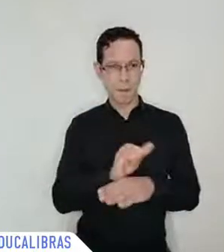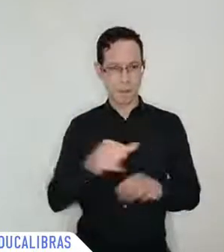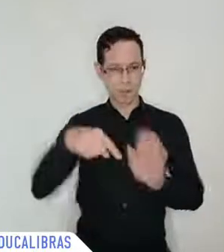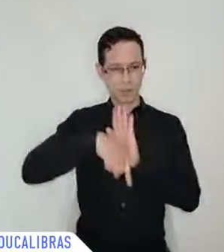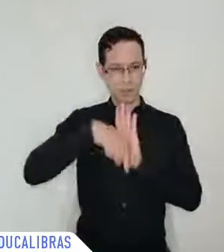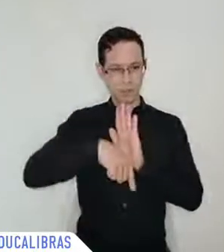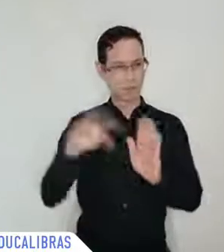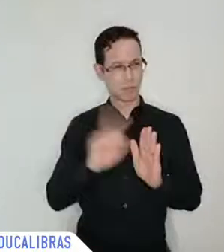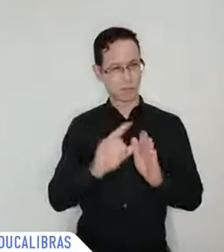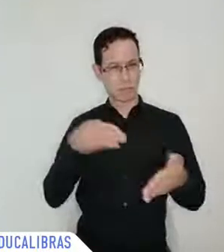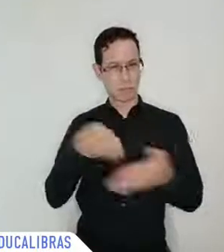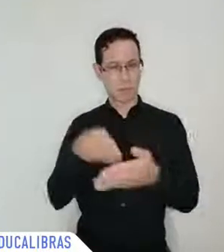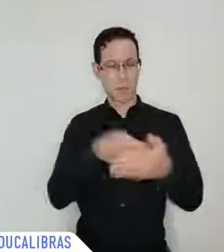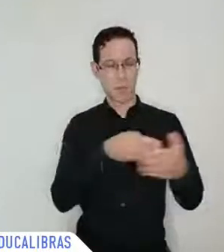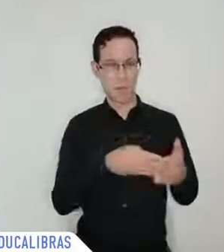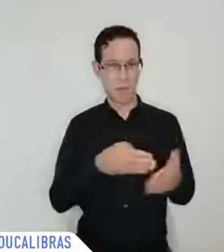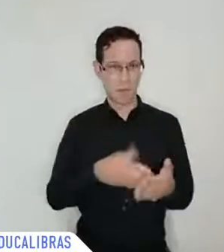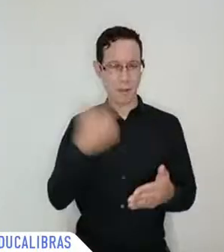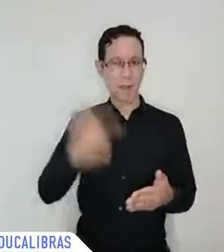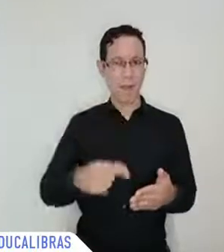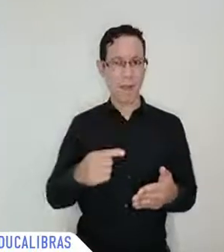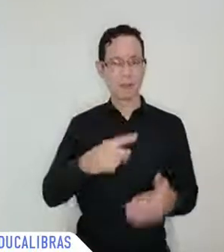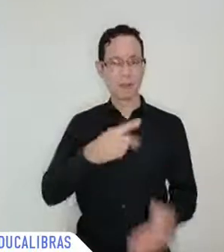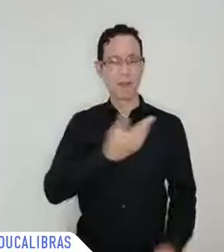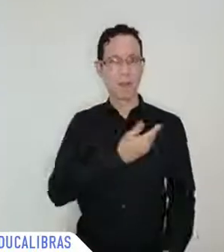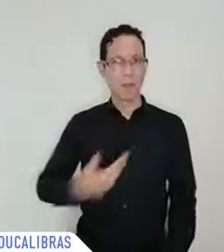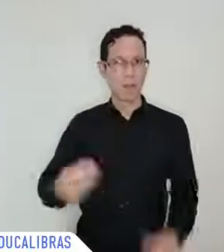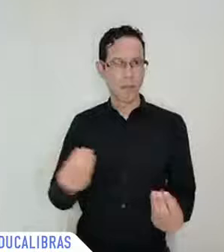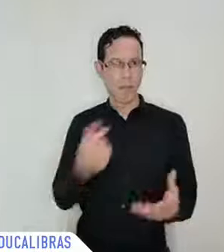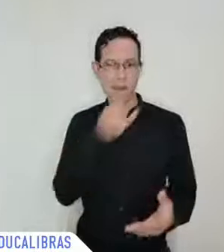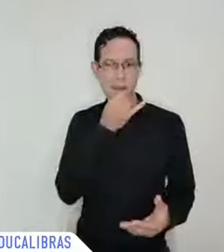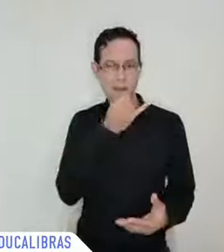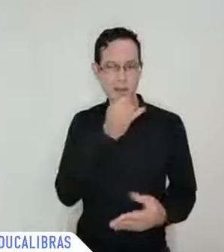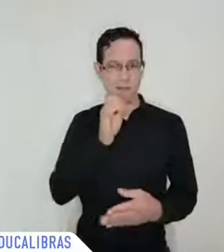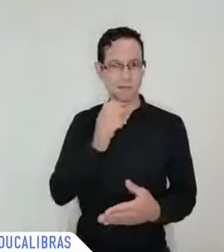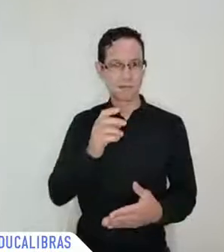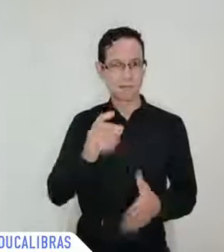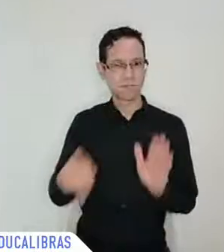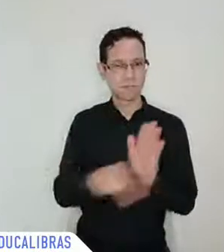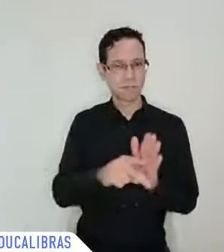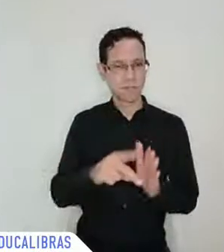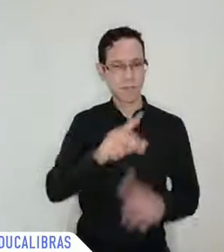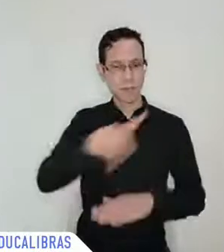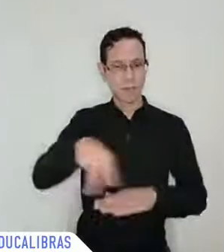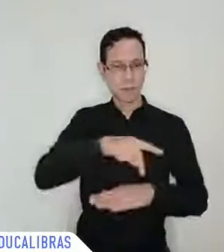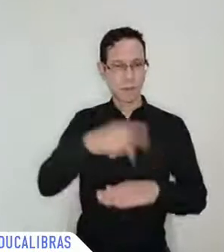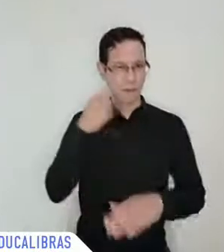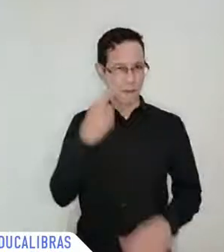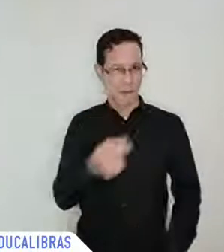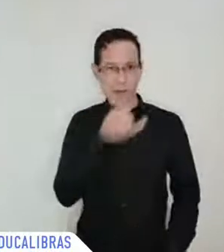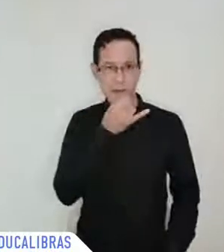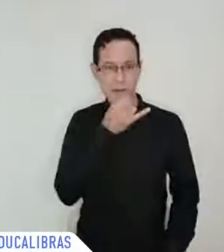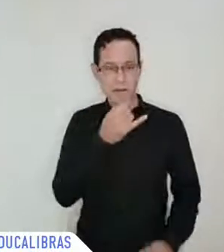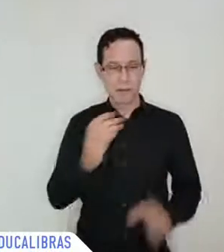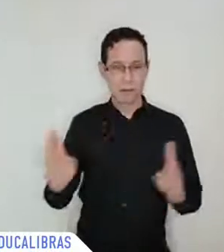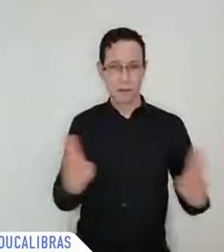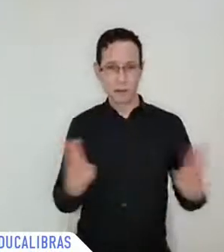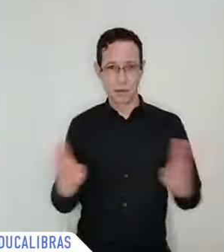stop investigations, and something that we call a deviation of the purpose of